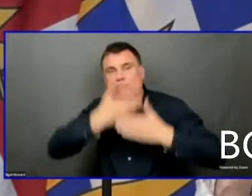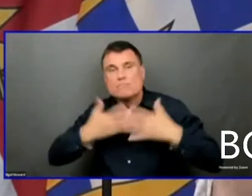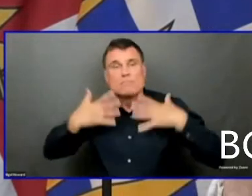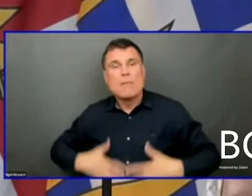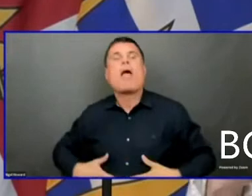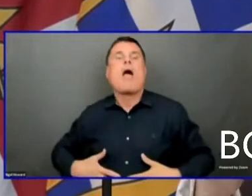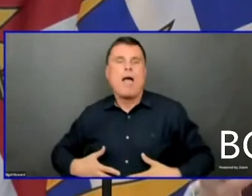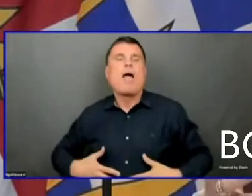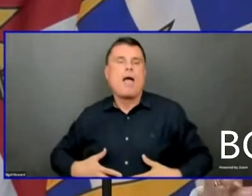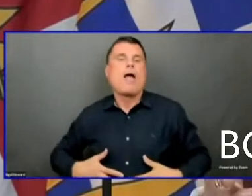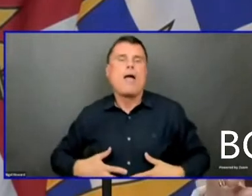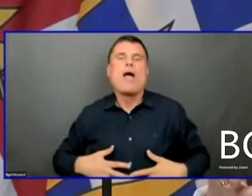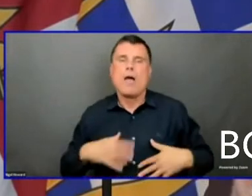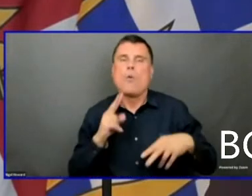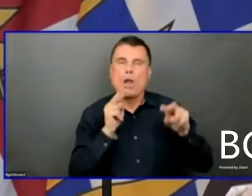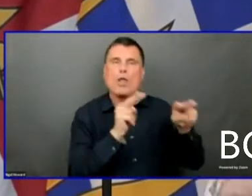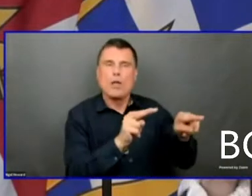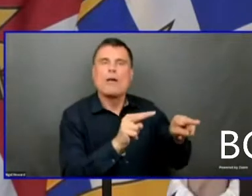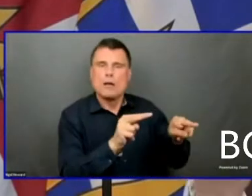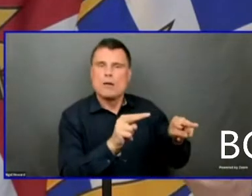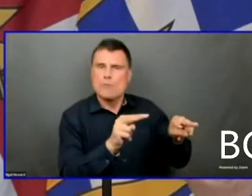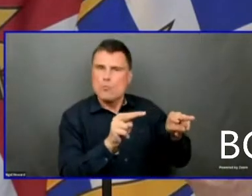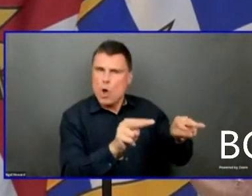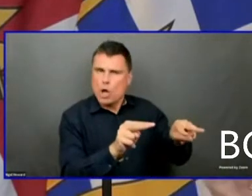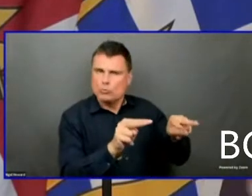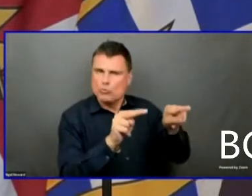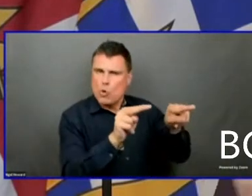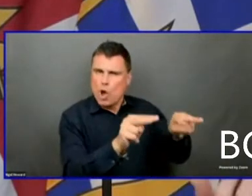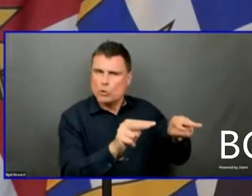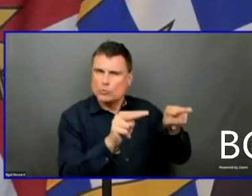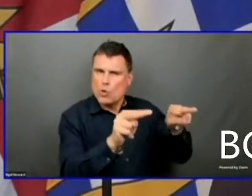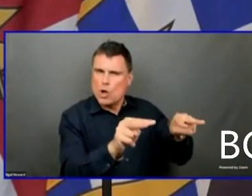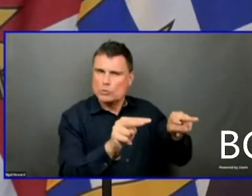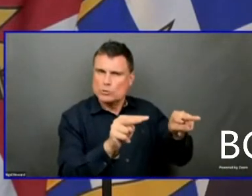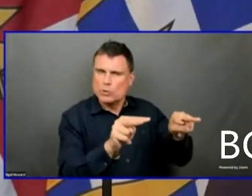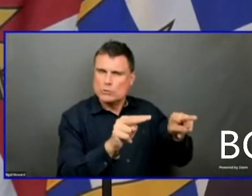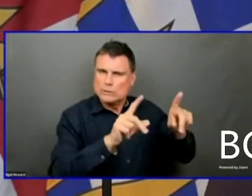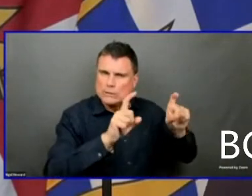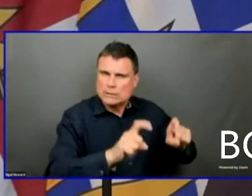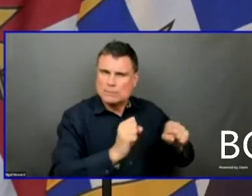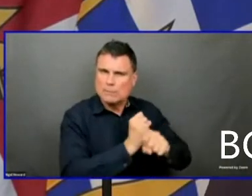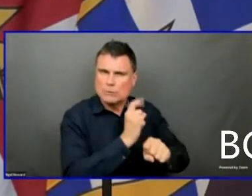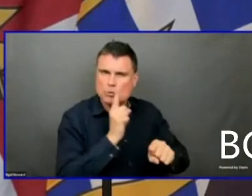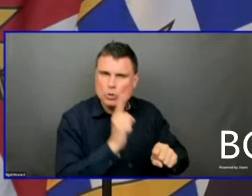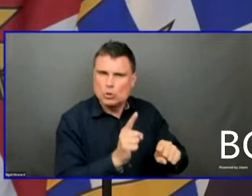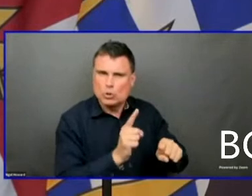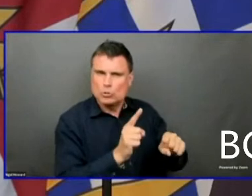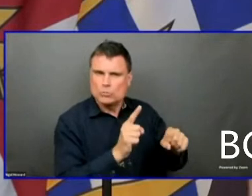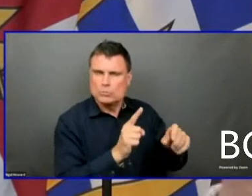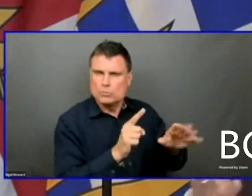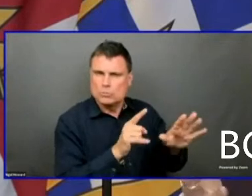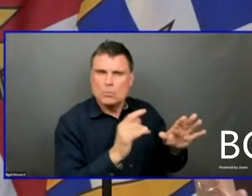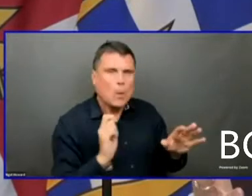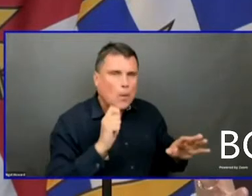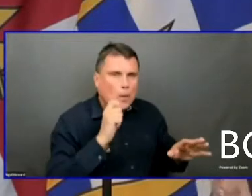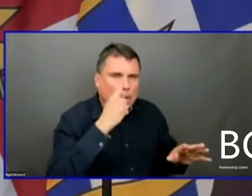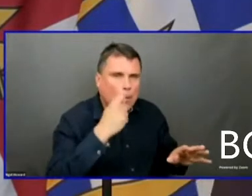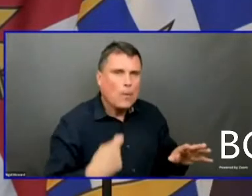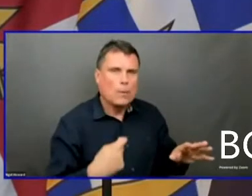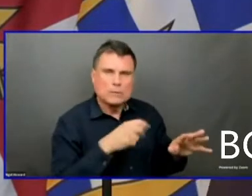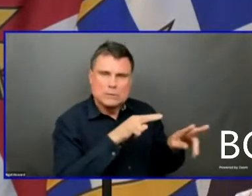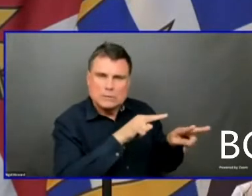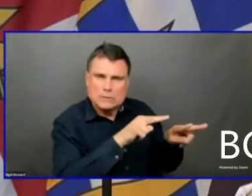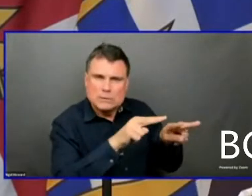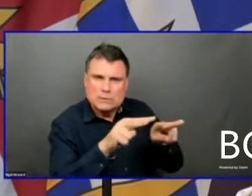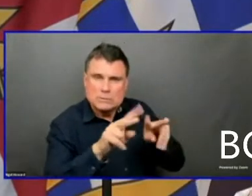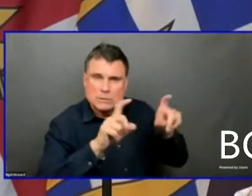some extra monitoring and testing, and then if testing showed that anybody else was positive, then an outbreak was declared.